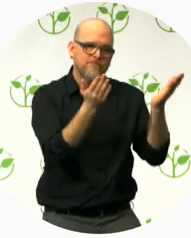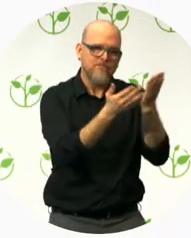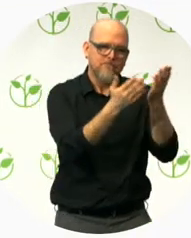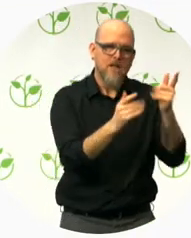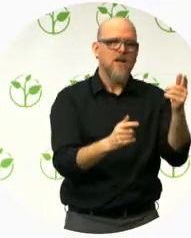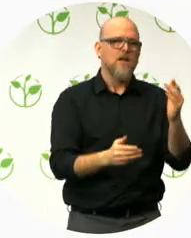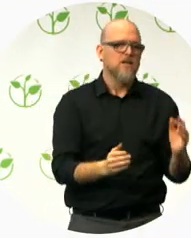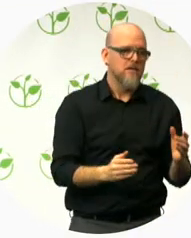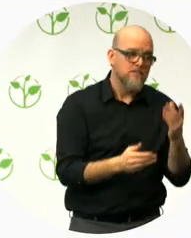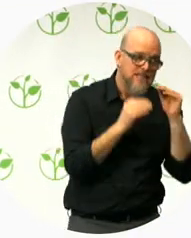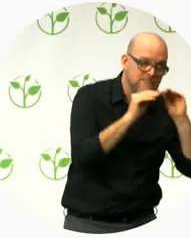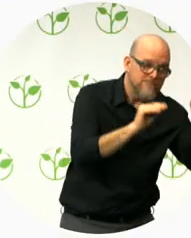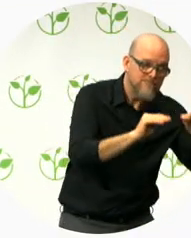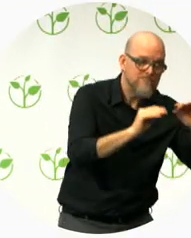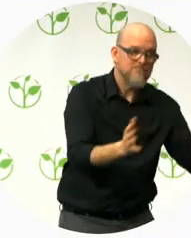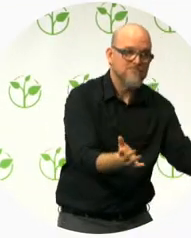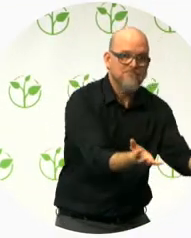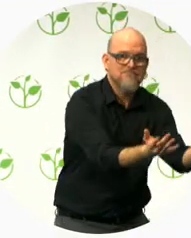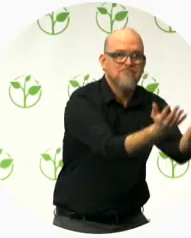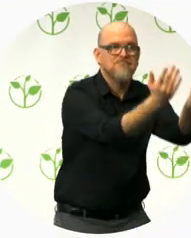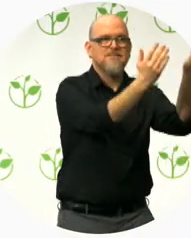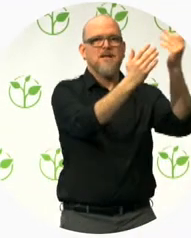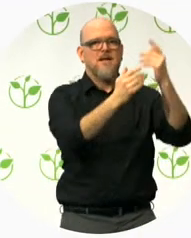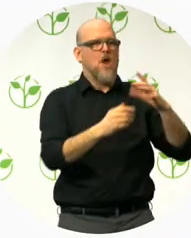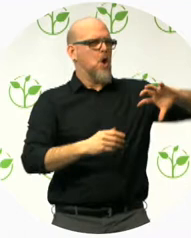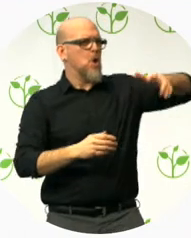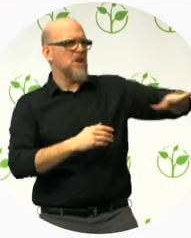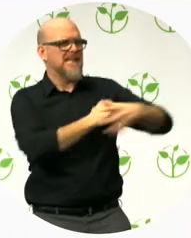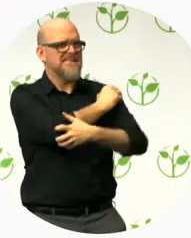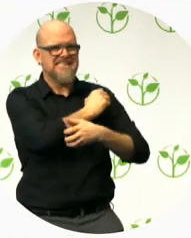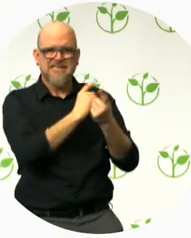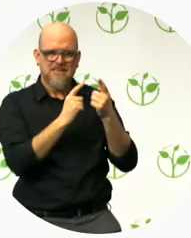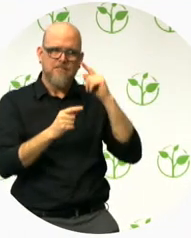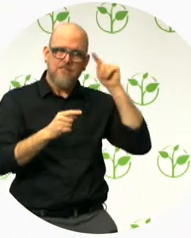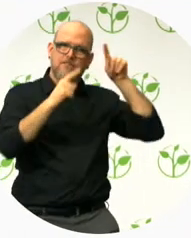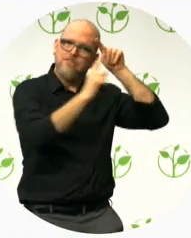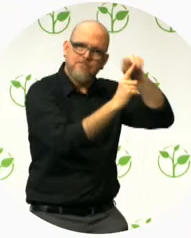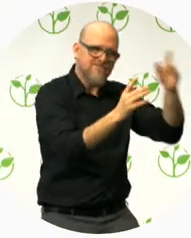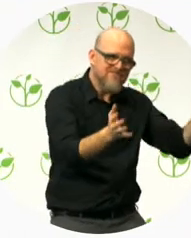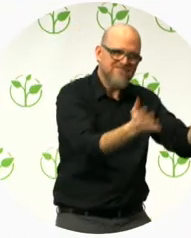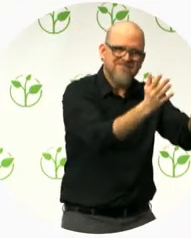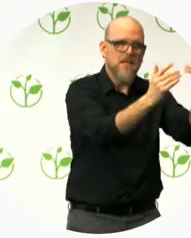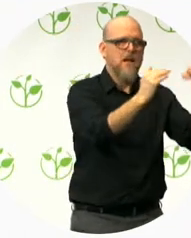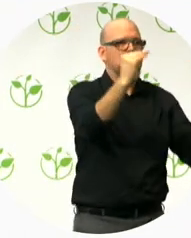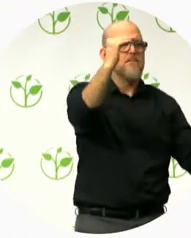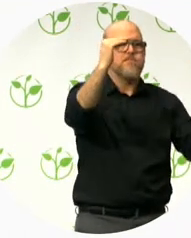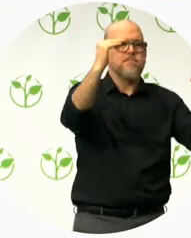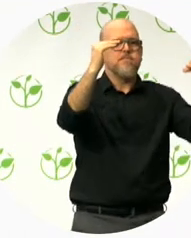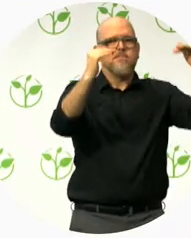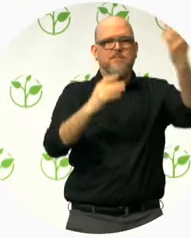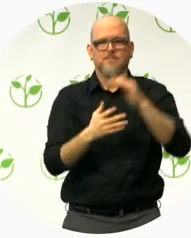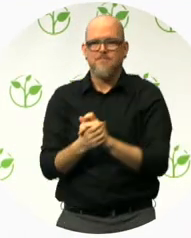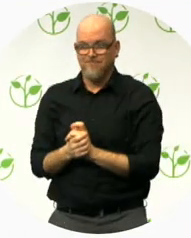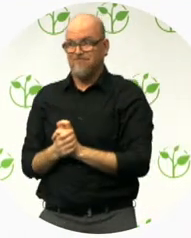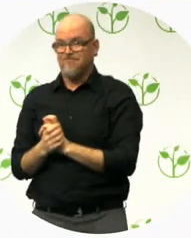included, and what we do has an impact, we reduce definitely poverty and we reach the